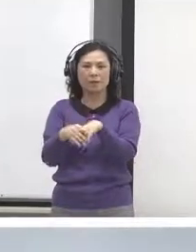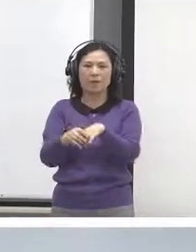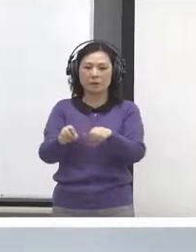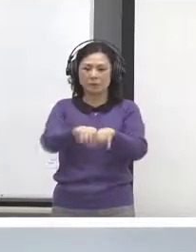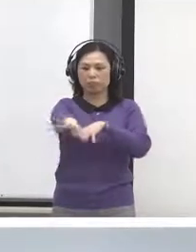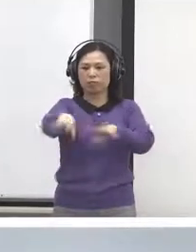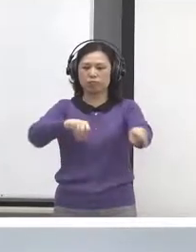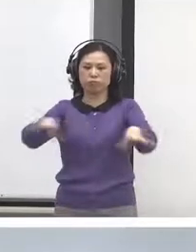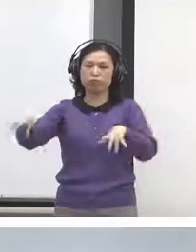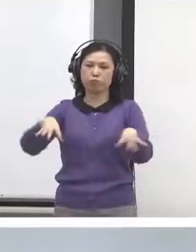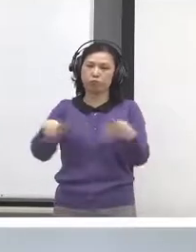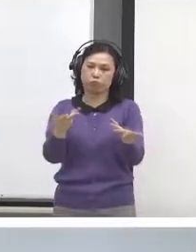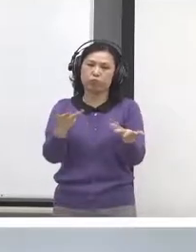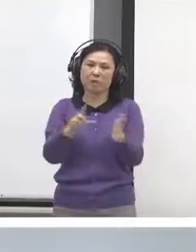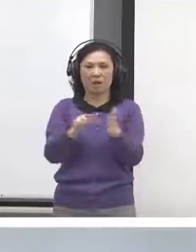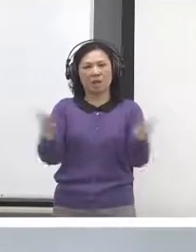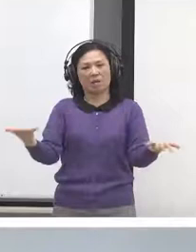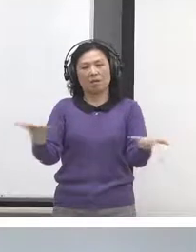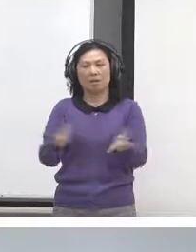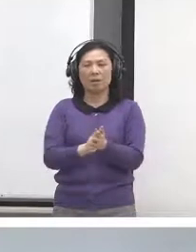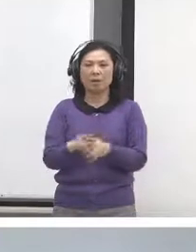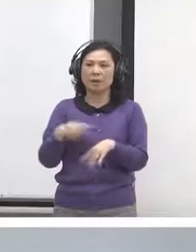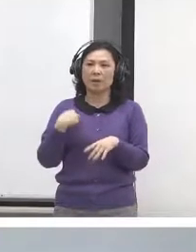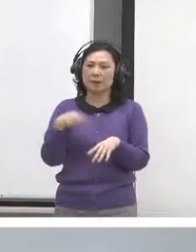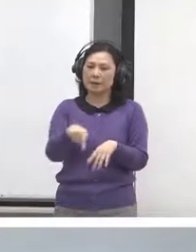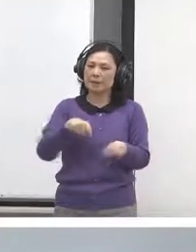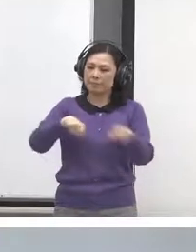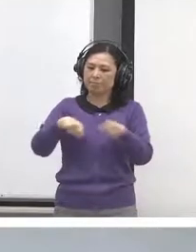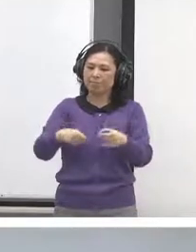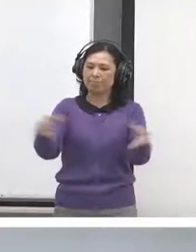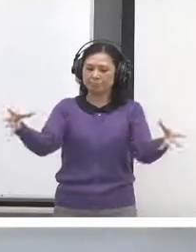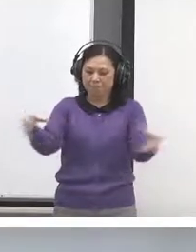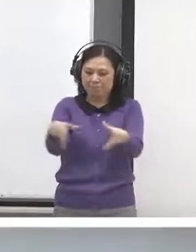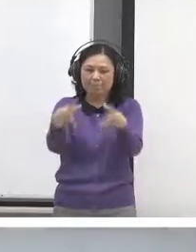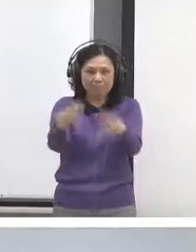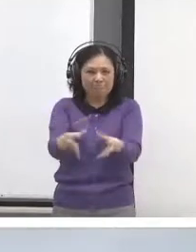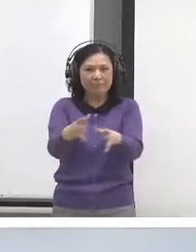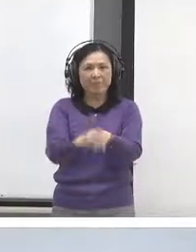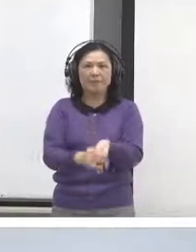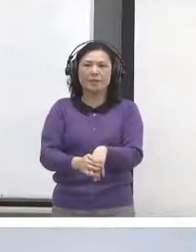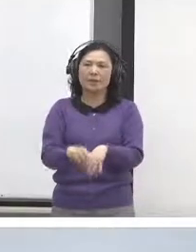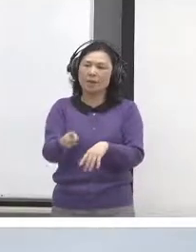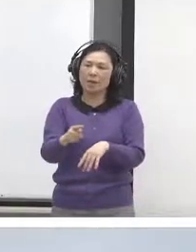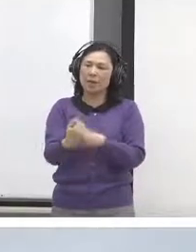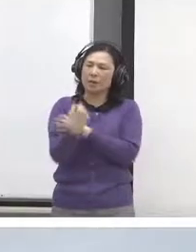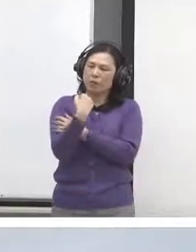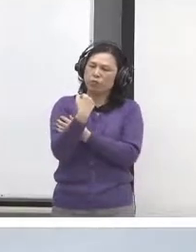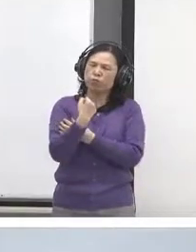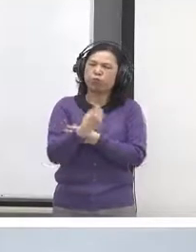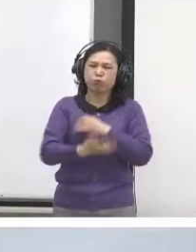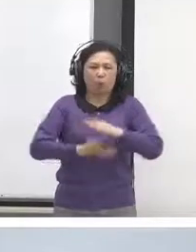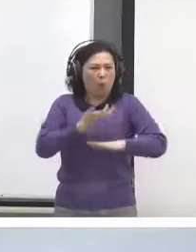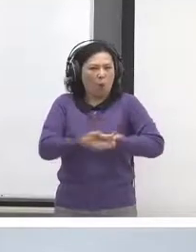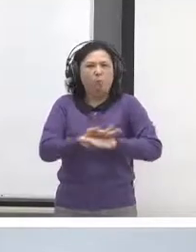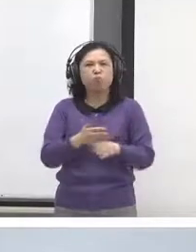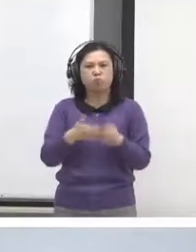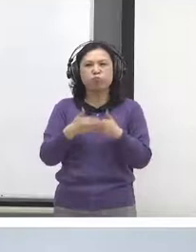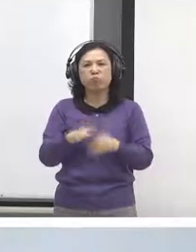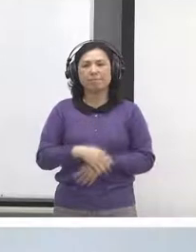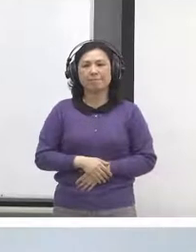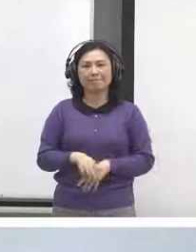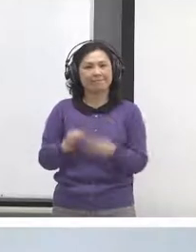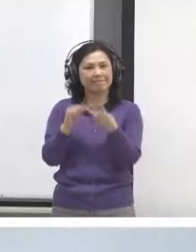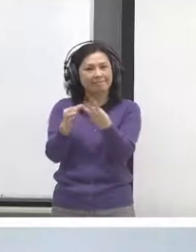thirdly, partnerships for impactful interventions. What are our partners going to look like in the future? How are we going to partner together, amplify one